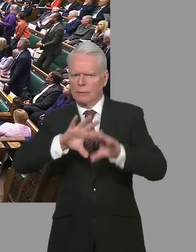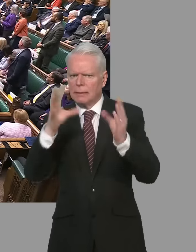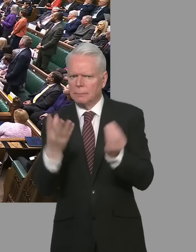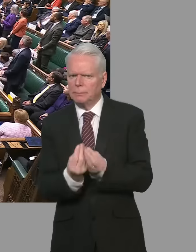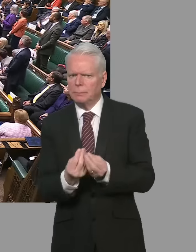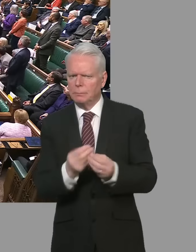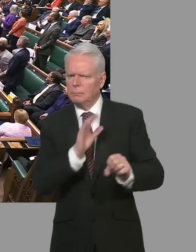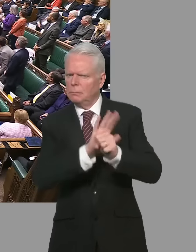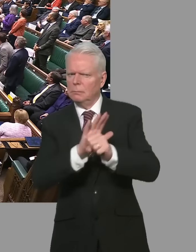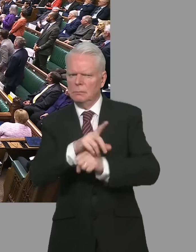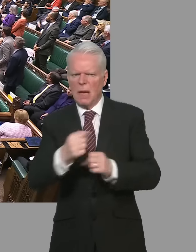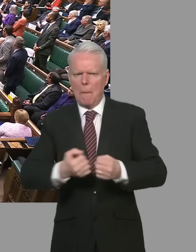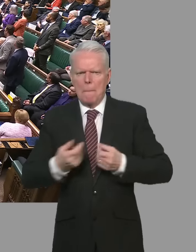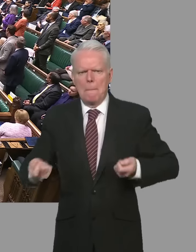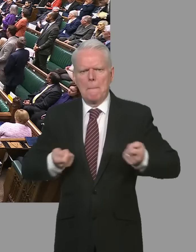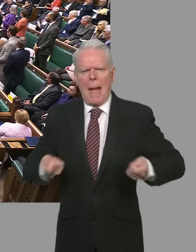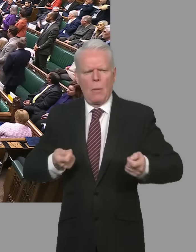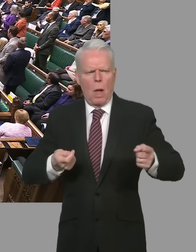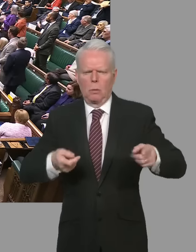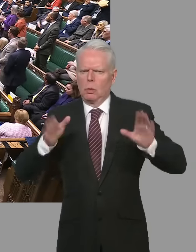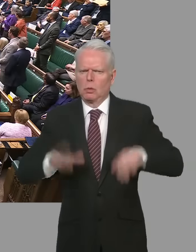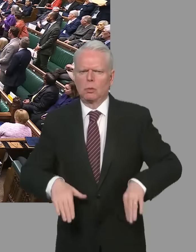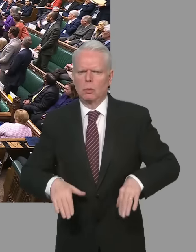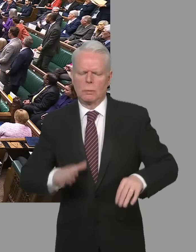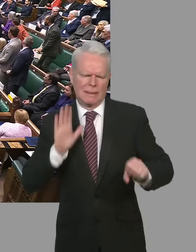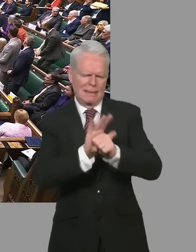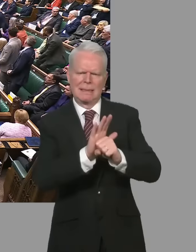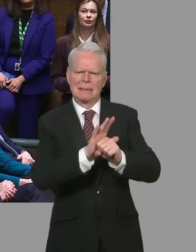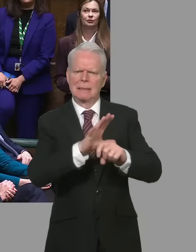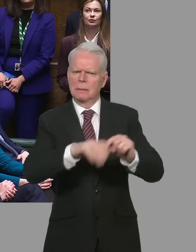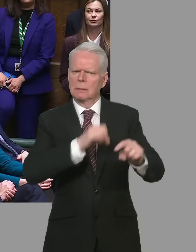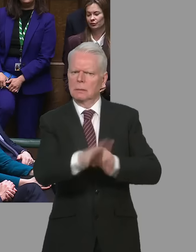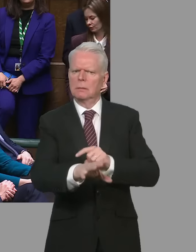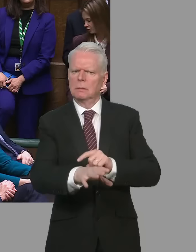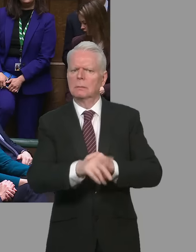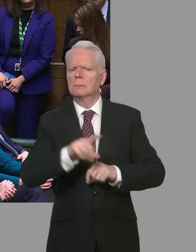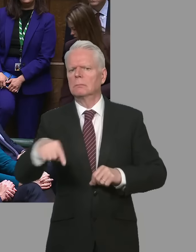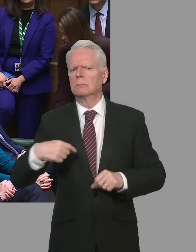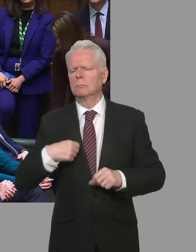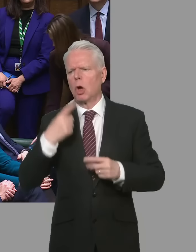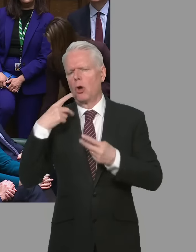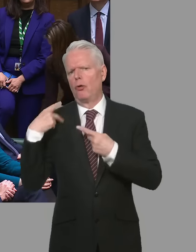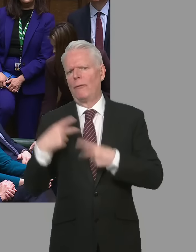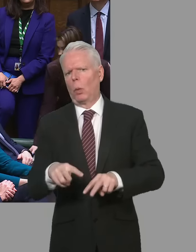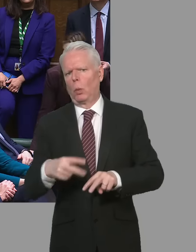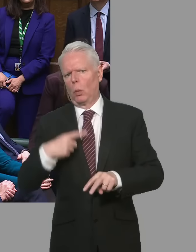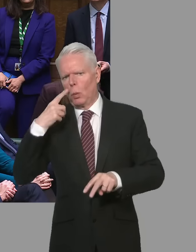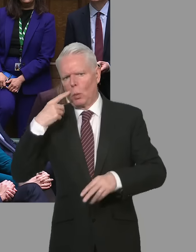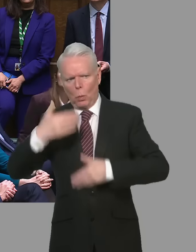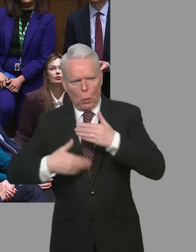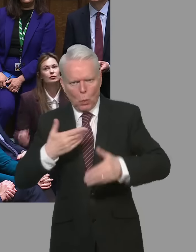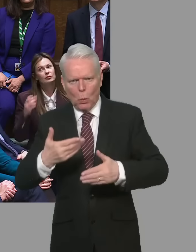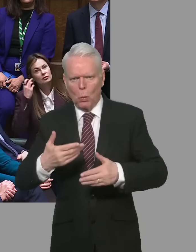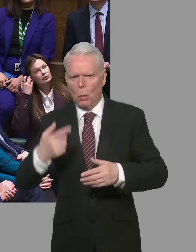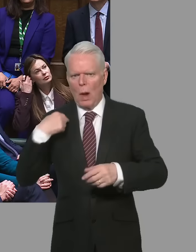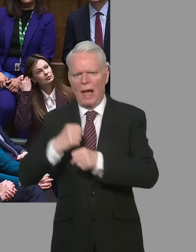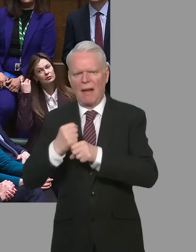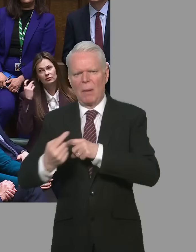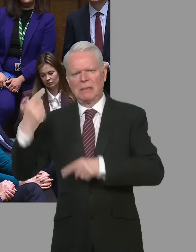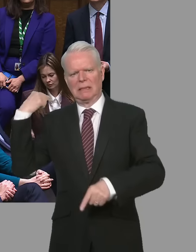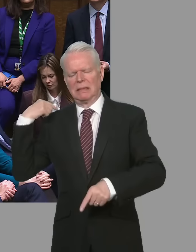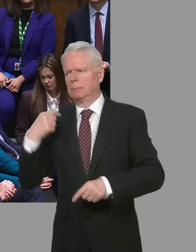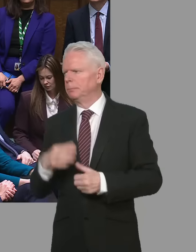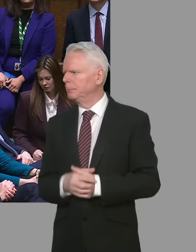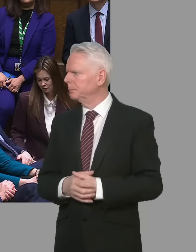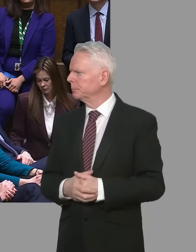Edwards. Thank you, Mr. Speaker. On the 16th of July 2005, Private Leon Spicer and